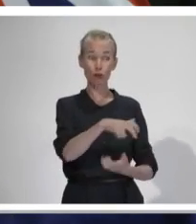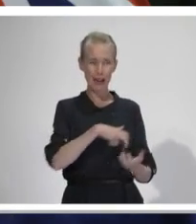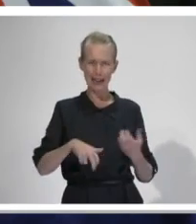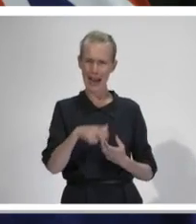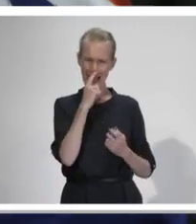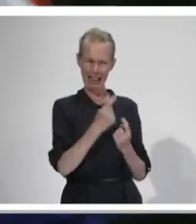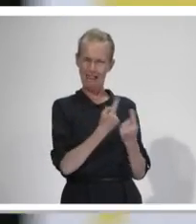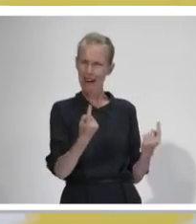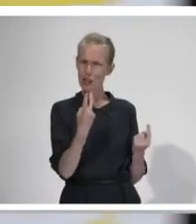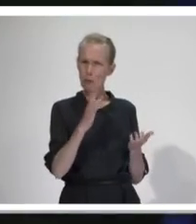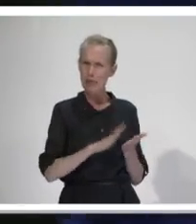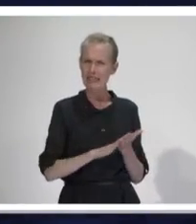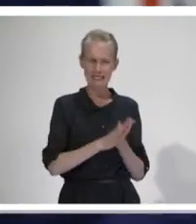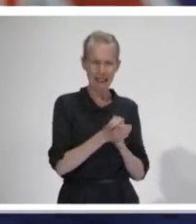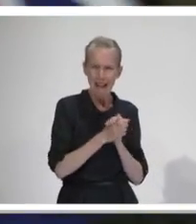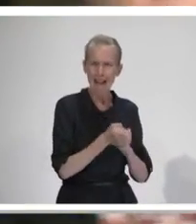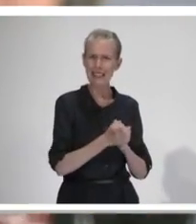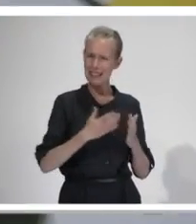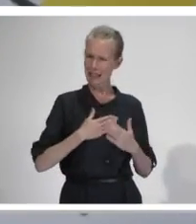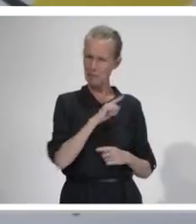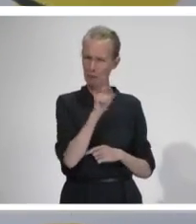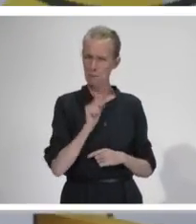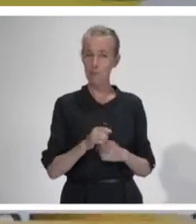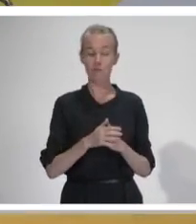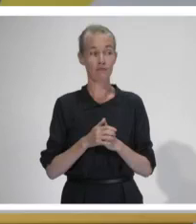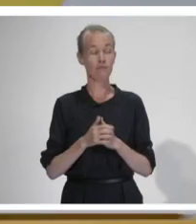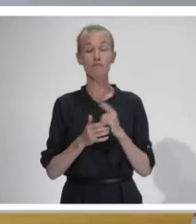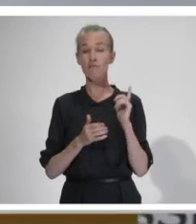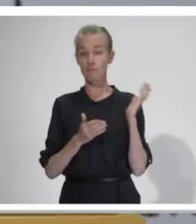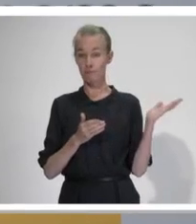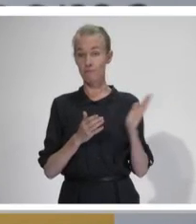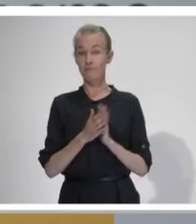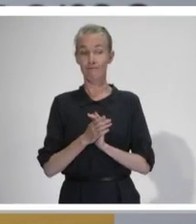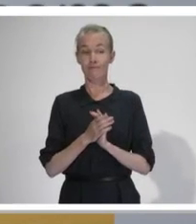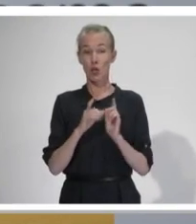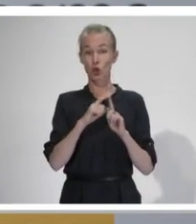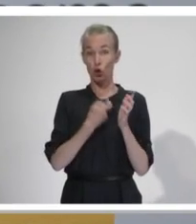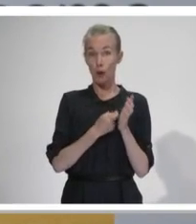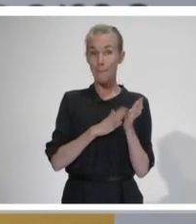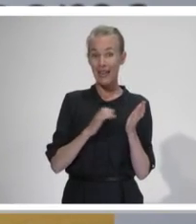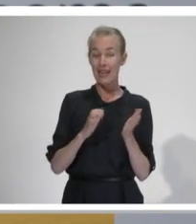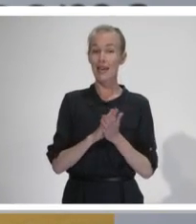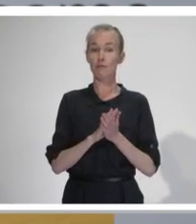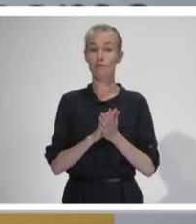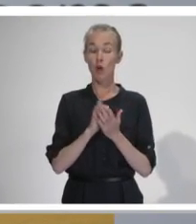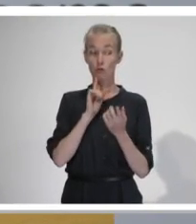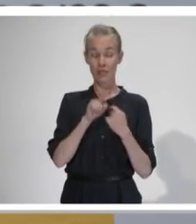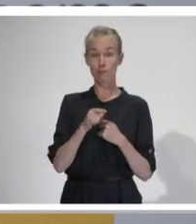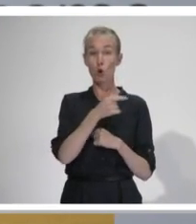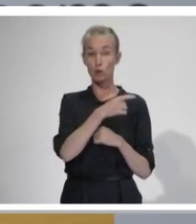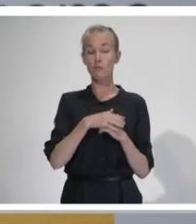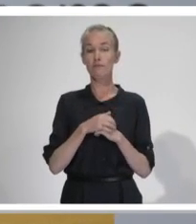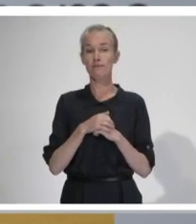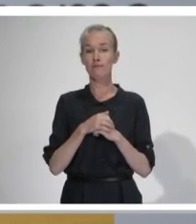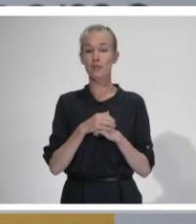specific advice in order to keep children safe and teachers safe and families safe. So I'm not aware that